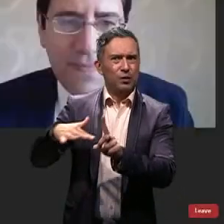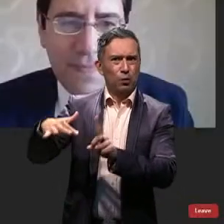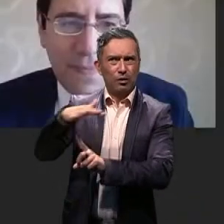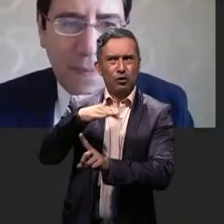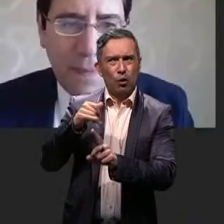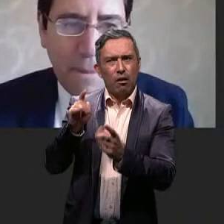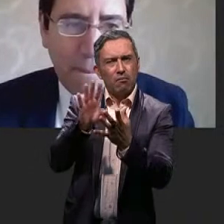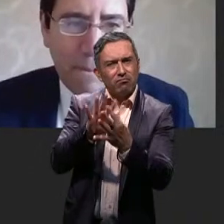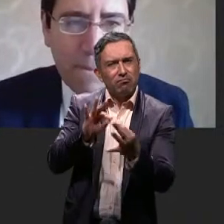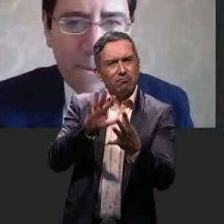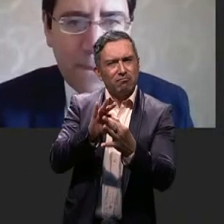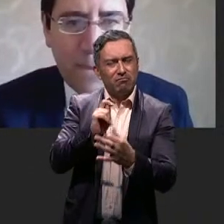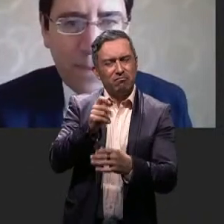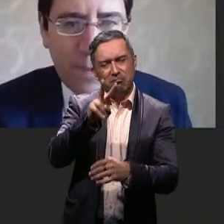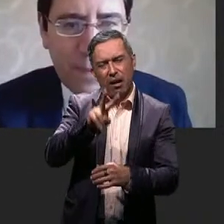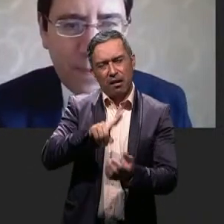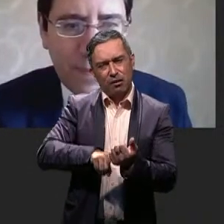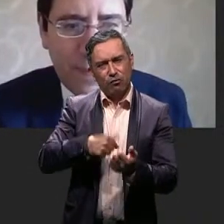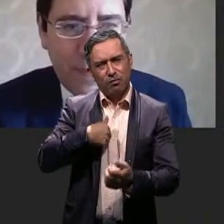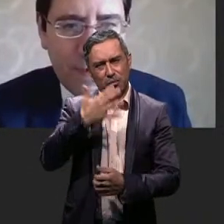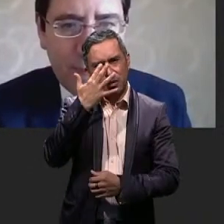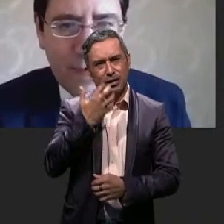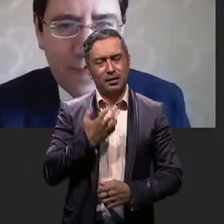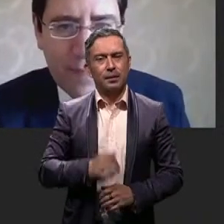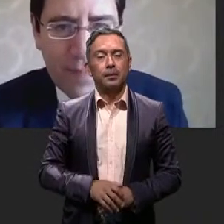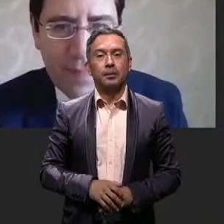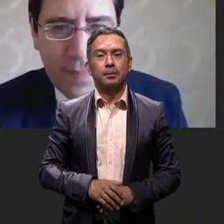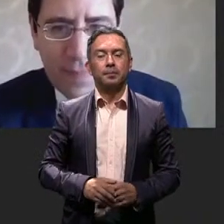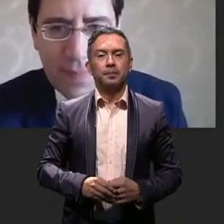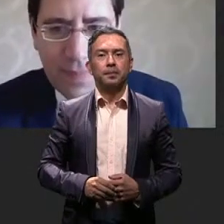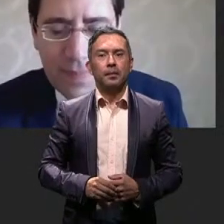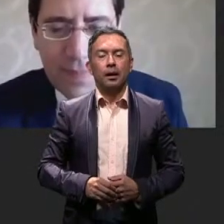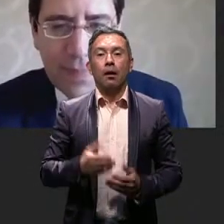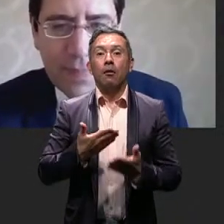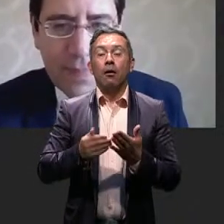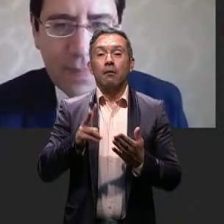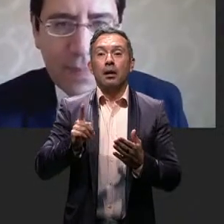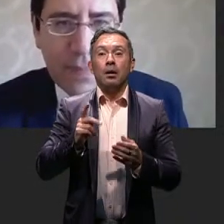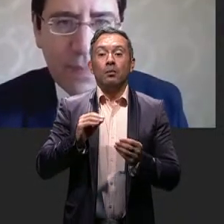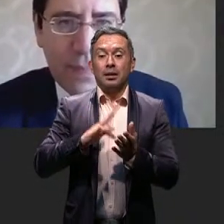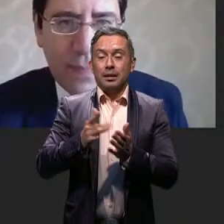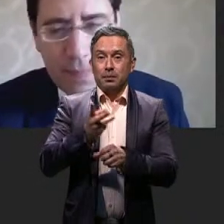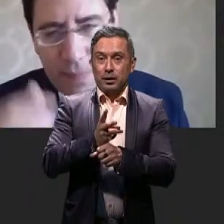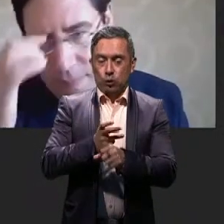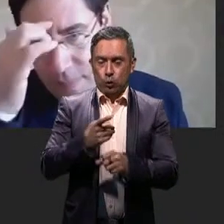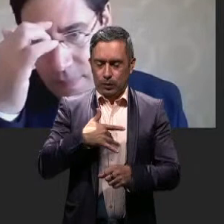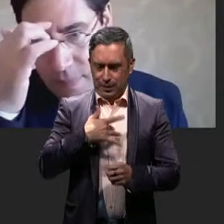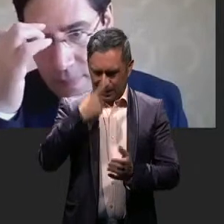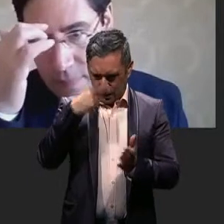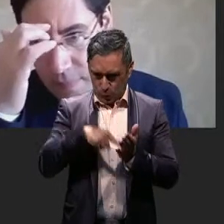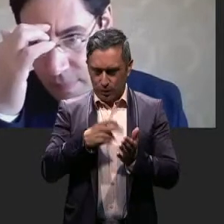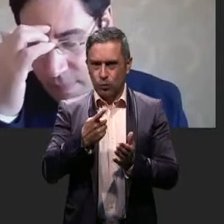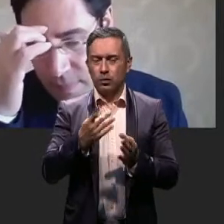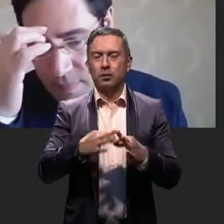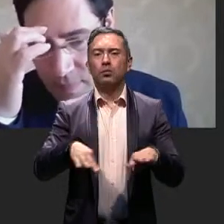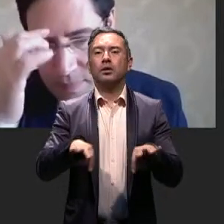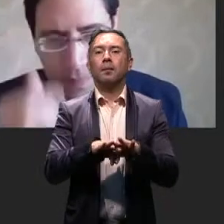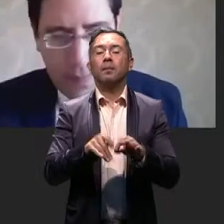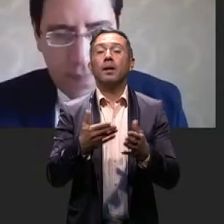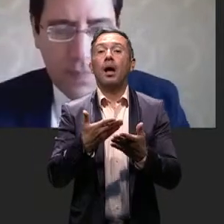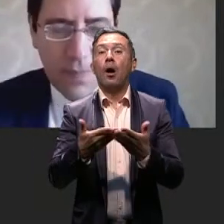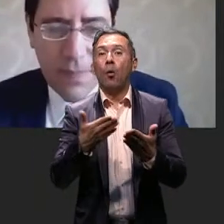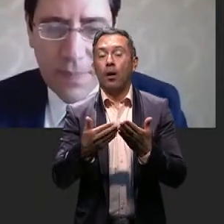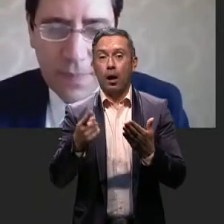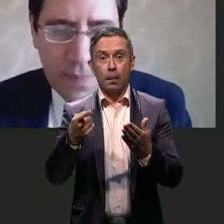Muchas gracias, Tami, por esta excelente presentación. Tammy, thank you so much for your excellent presentation. I think that